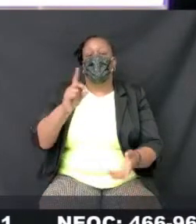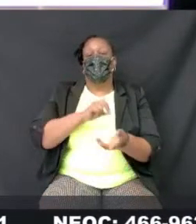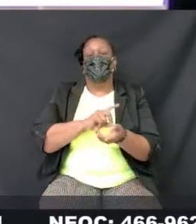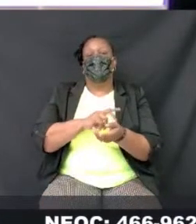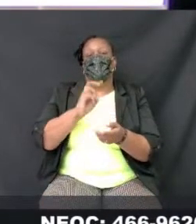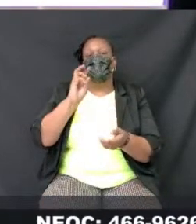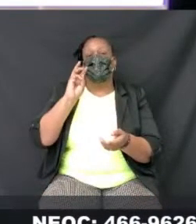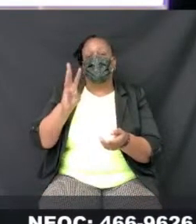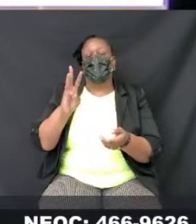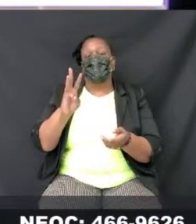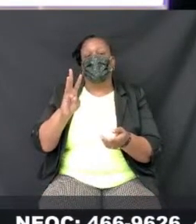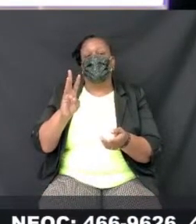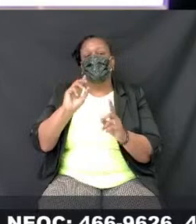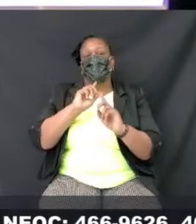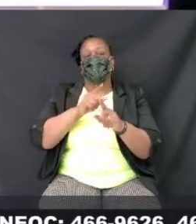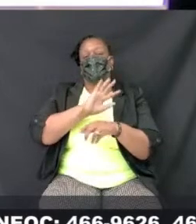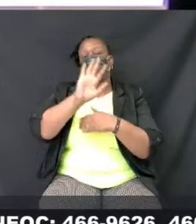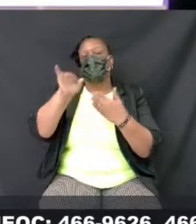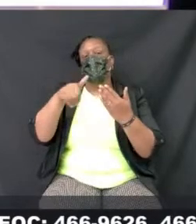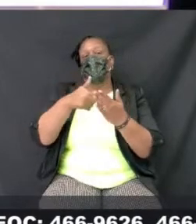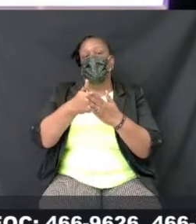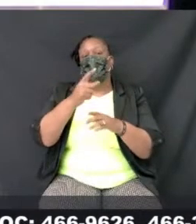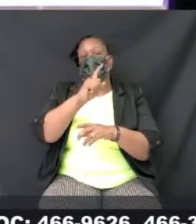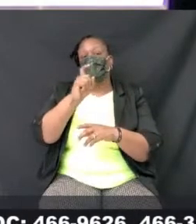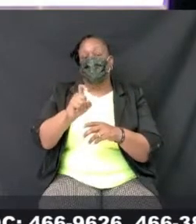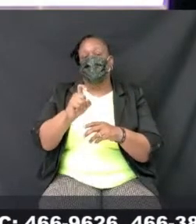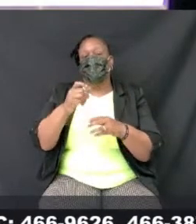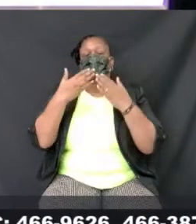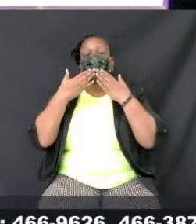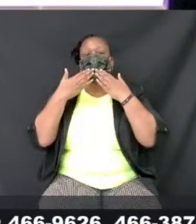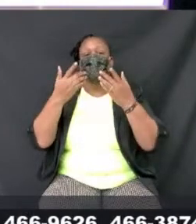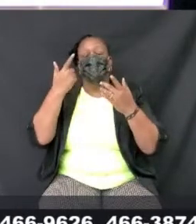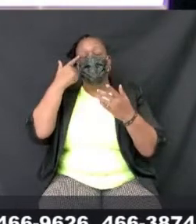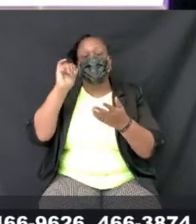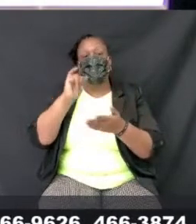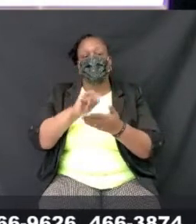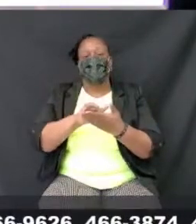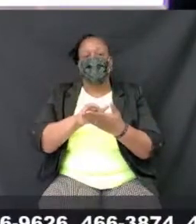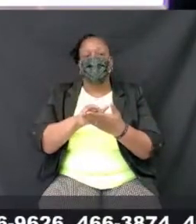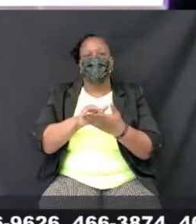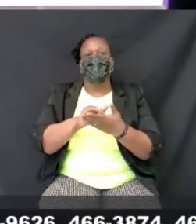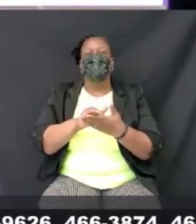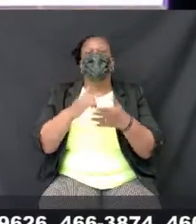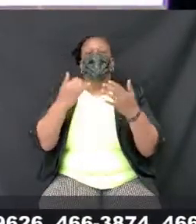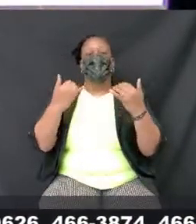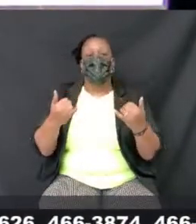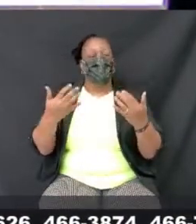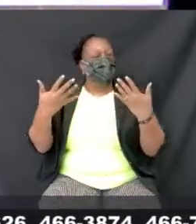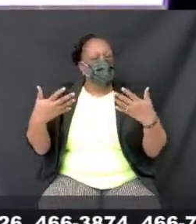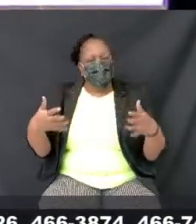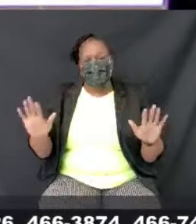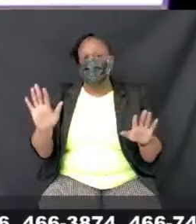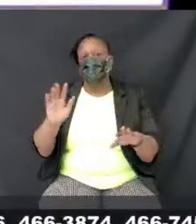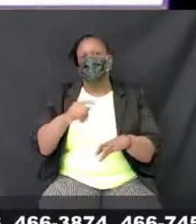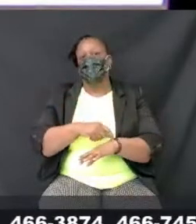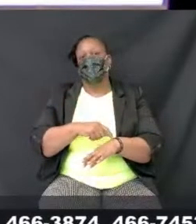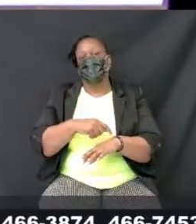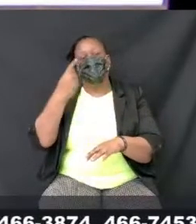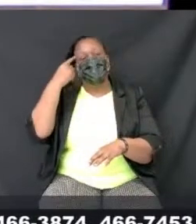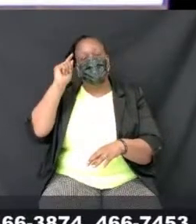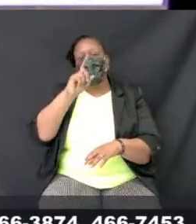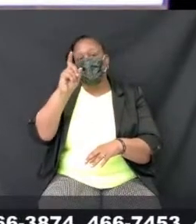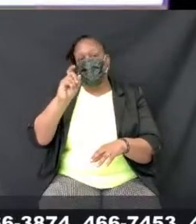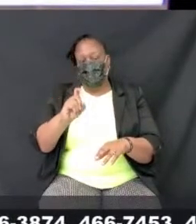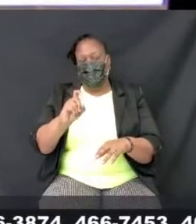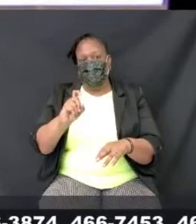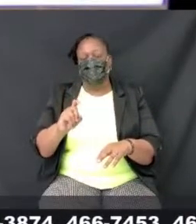you very much for that. We have come to the end of our question and answer segment, and I want to thank you